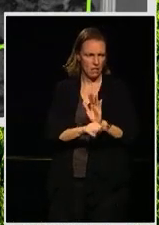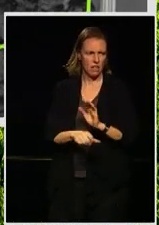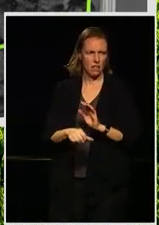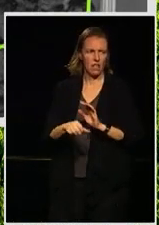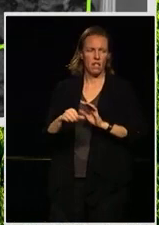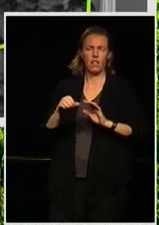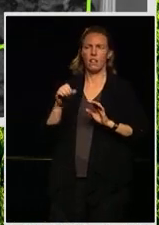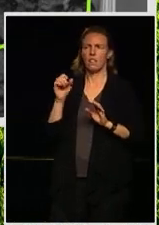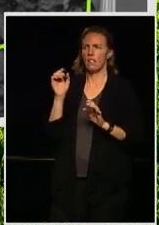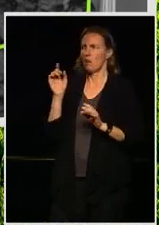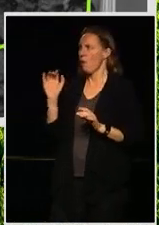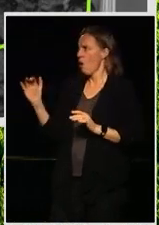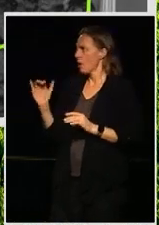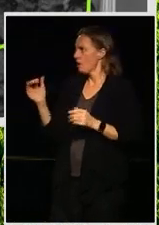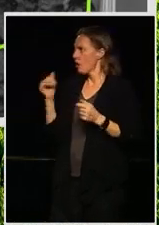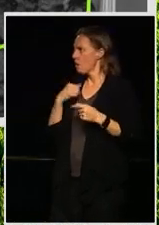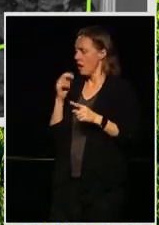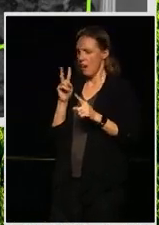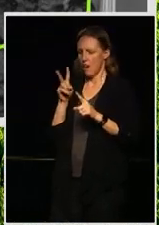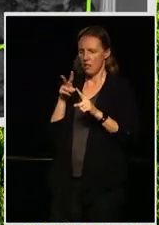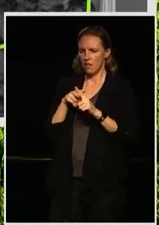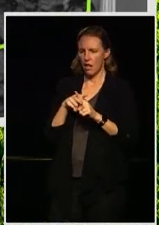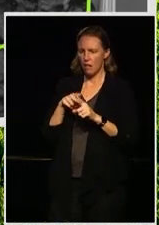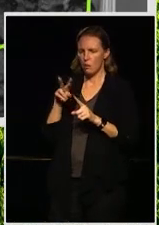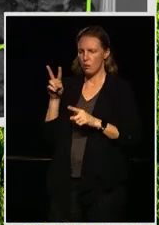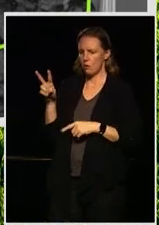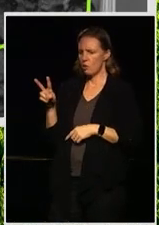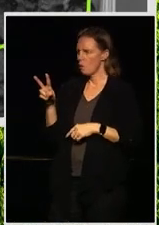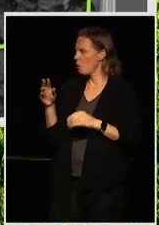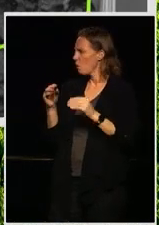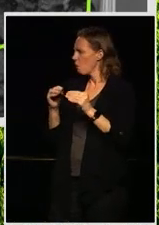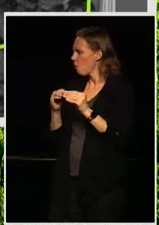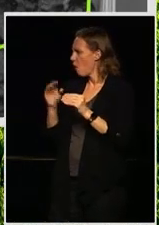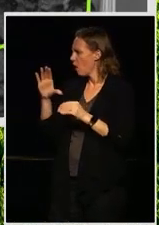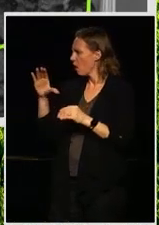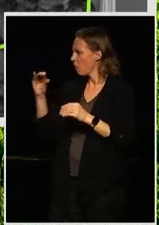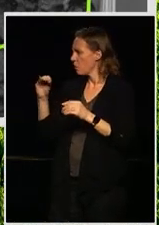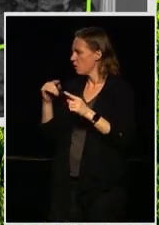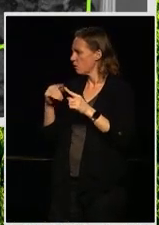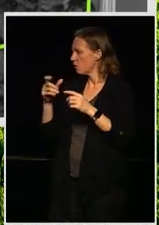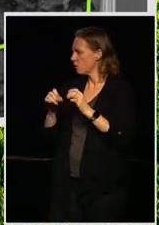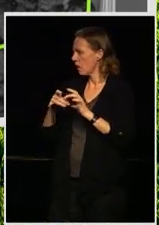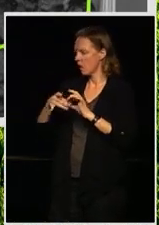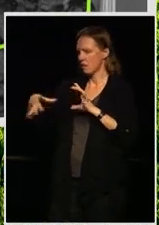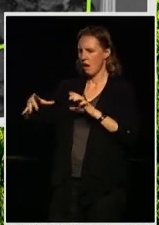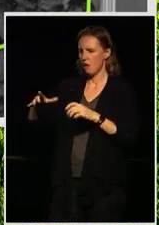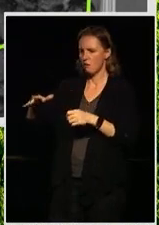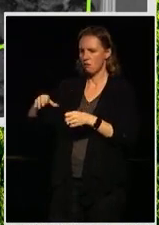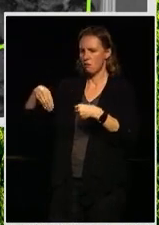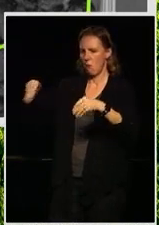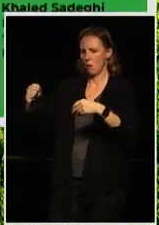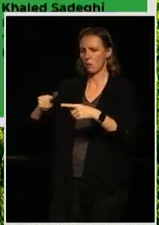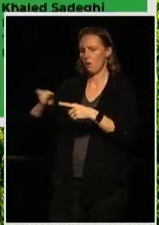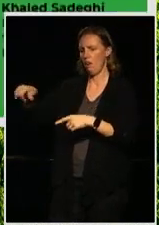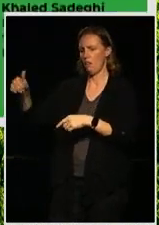been signed 2 more NDA with 2 companies to expand our market to the other locations.